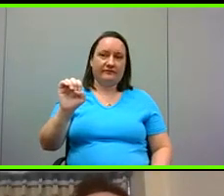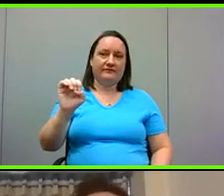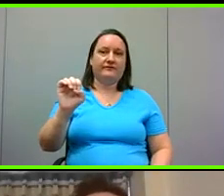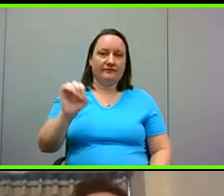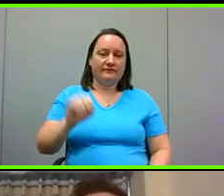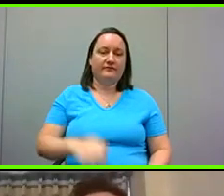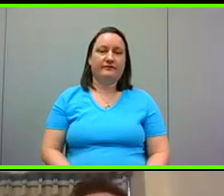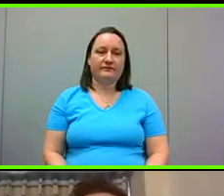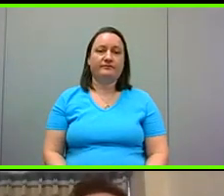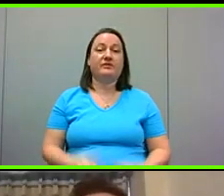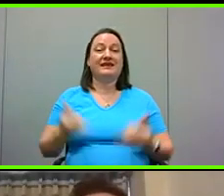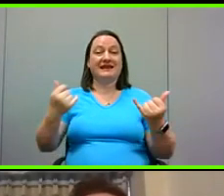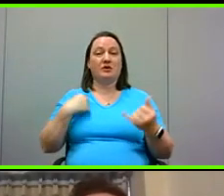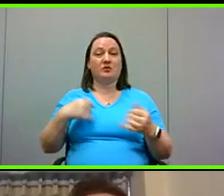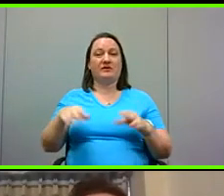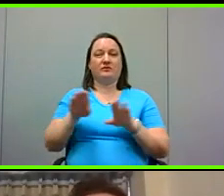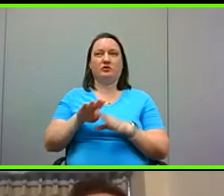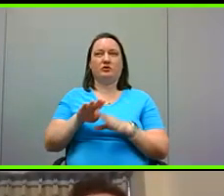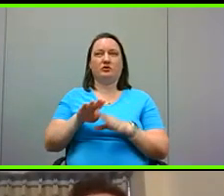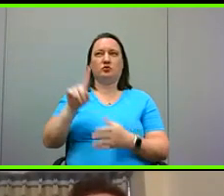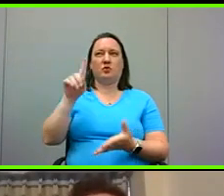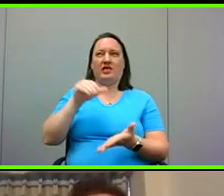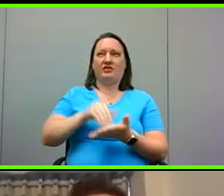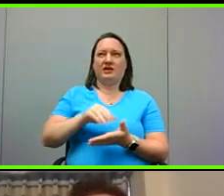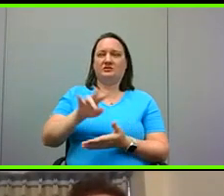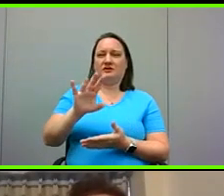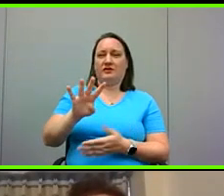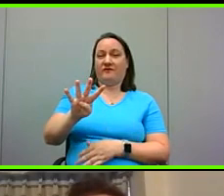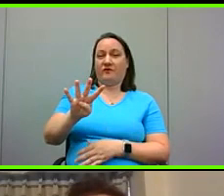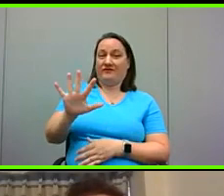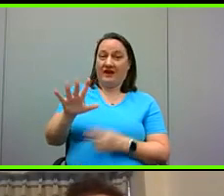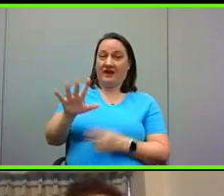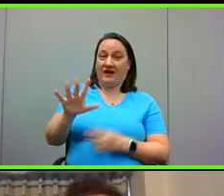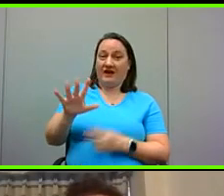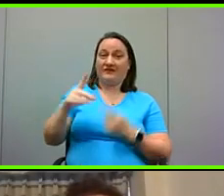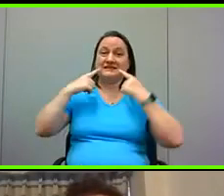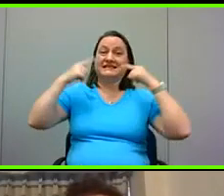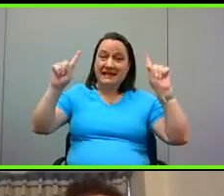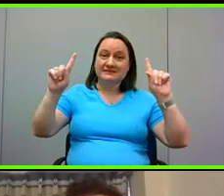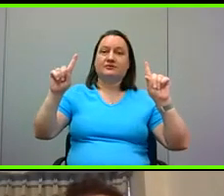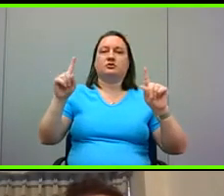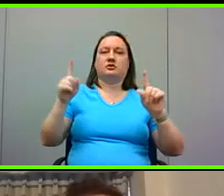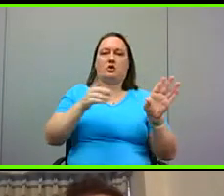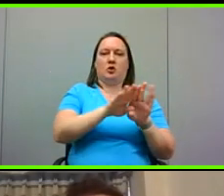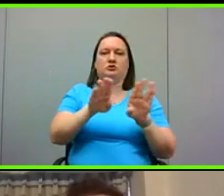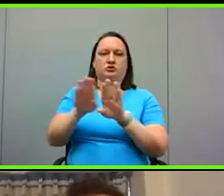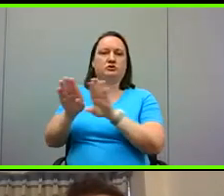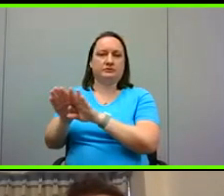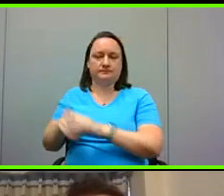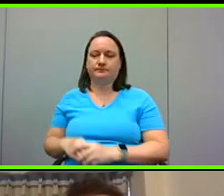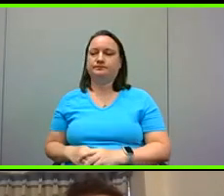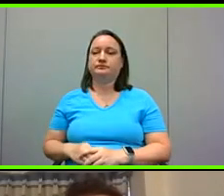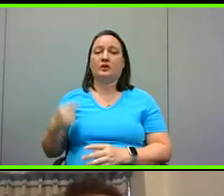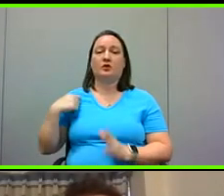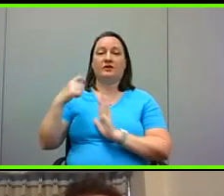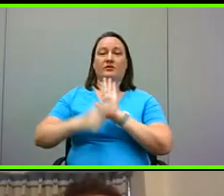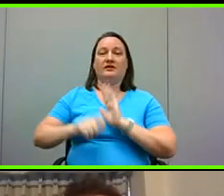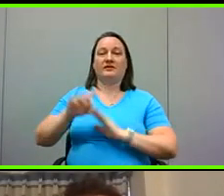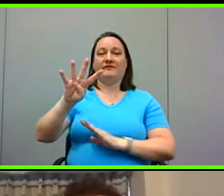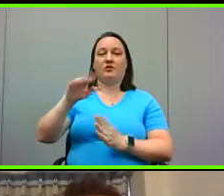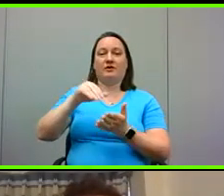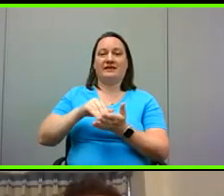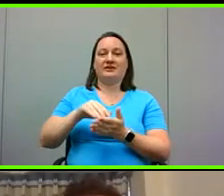closed 1,745 successful rehab closures, and we have written 4,812